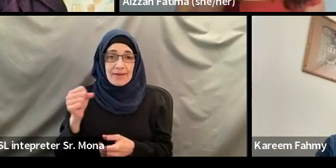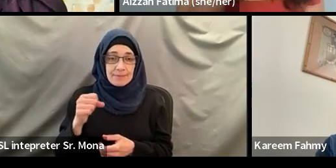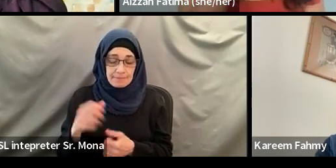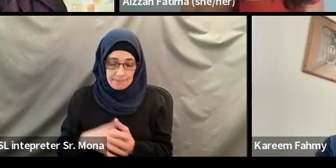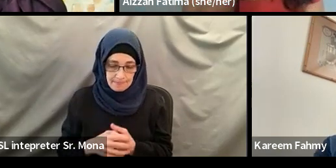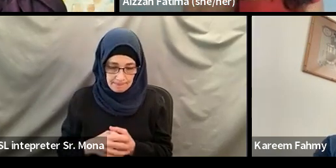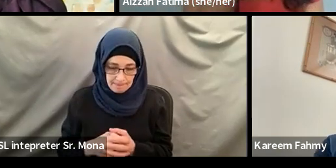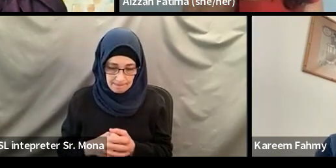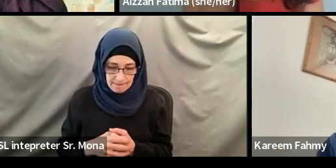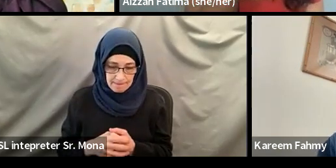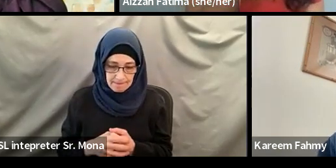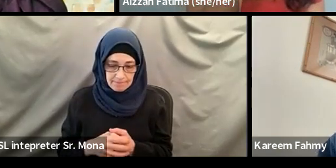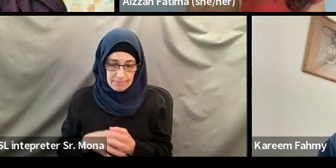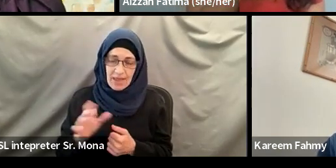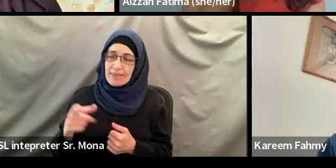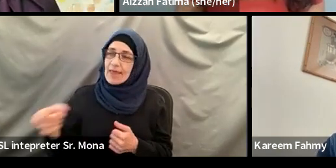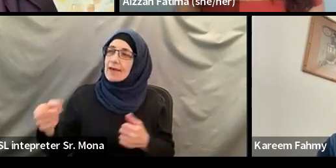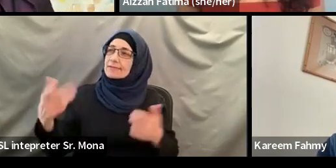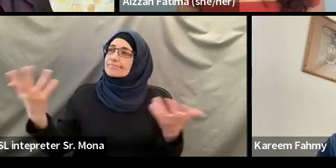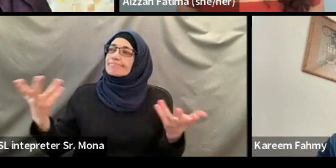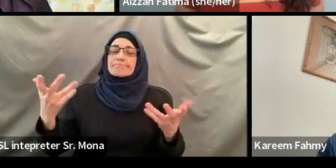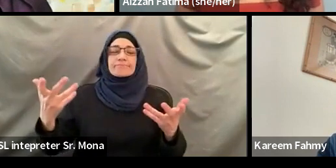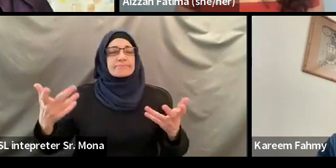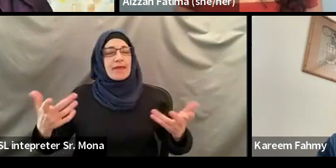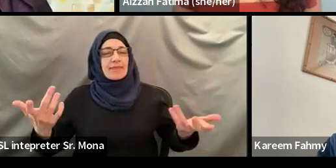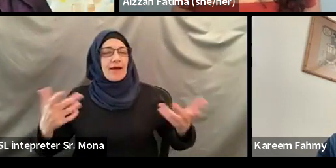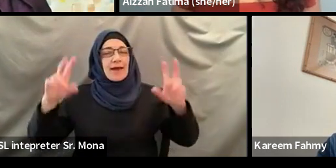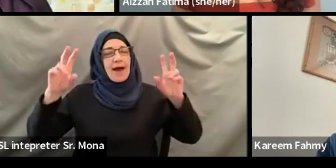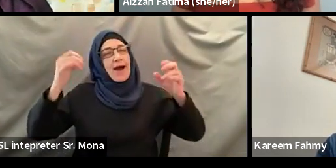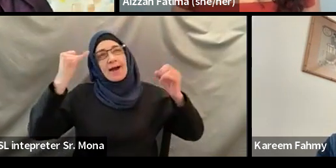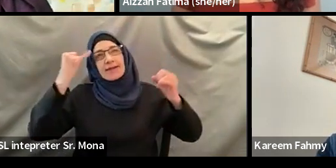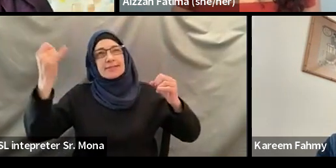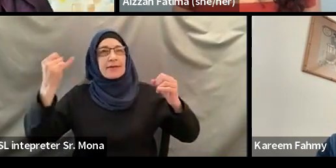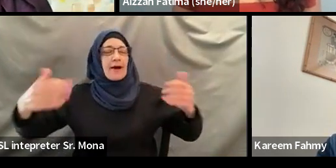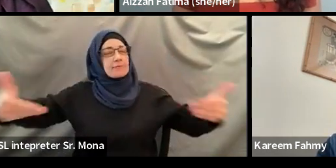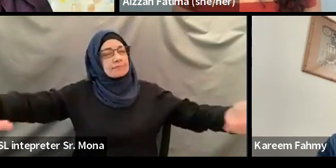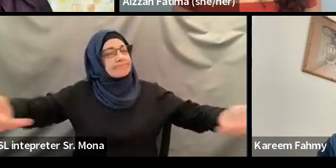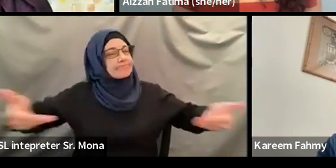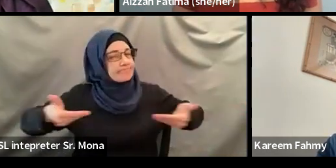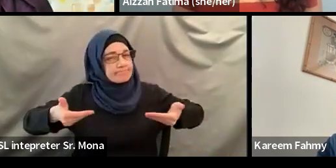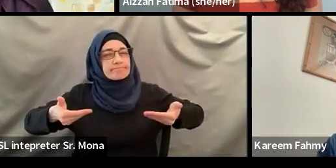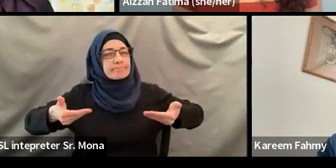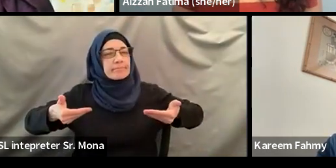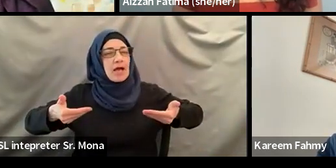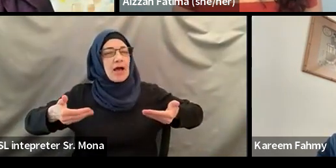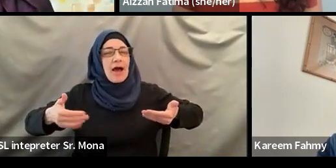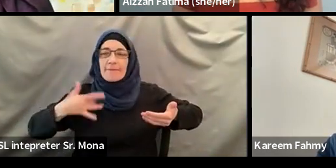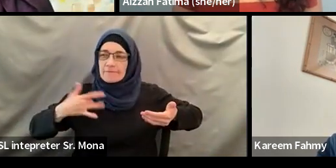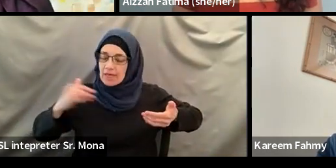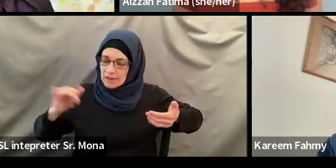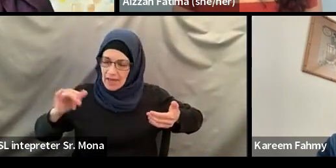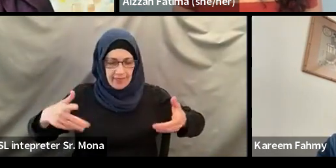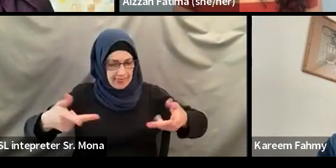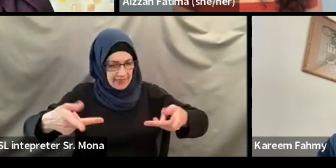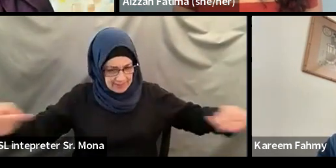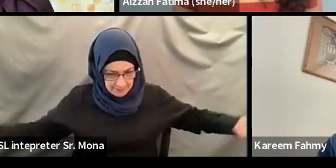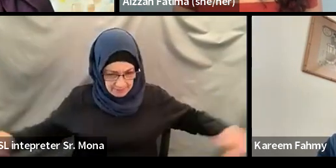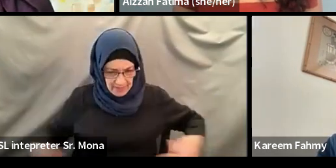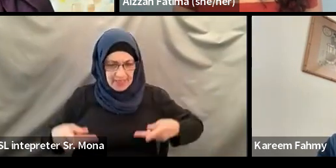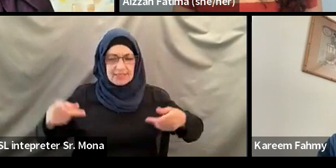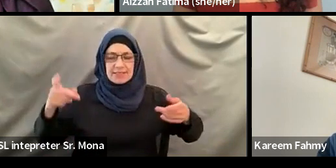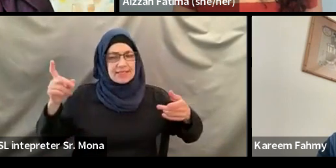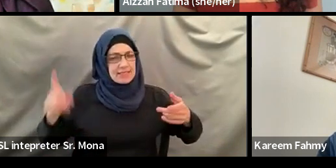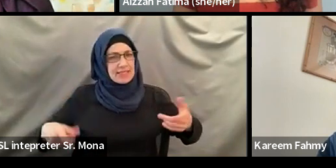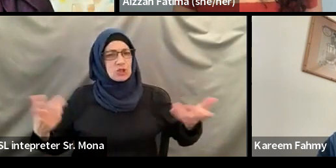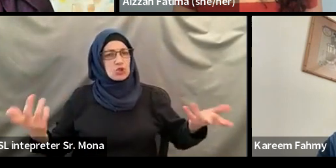of that hospitality idea, I think the space needs to be hospitable for Muslims to come